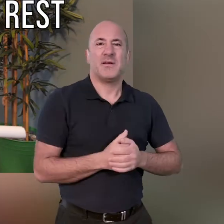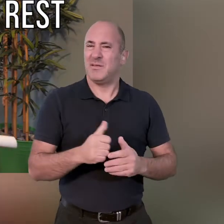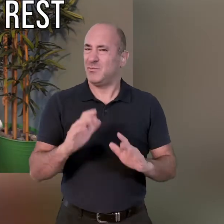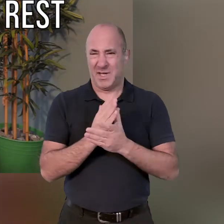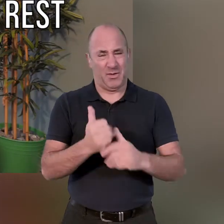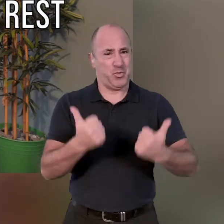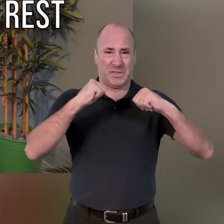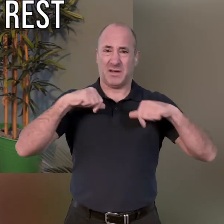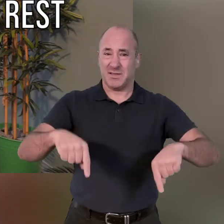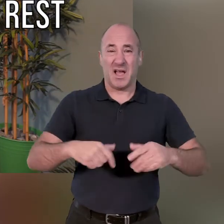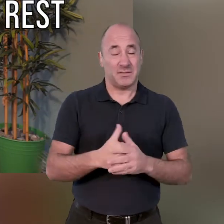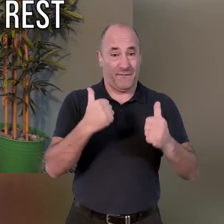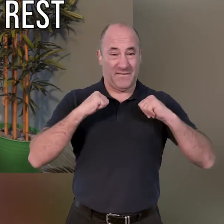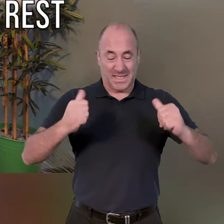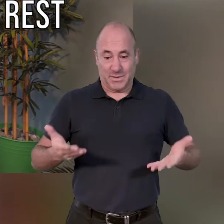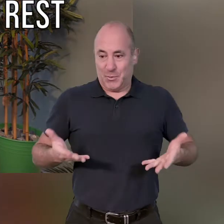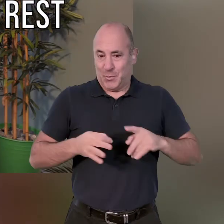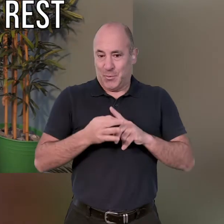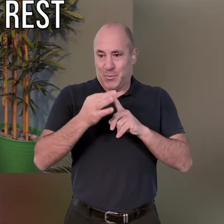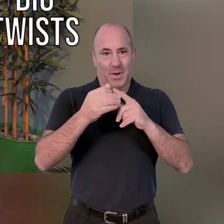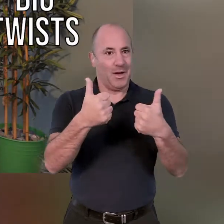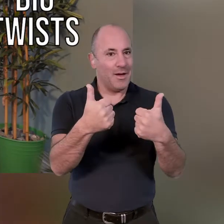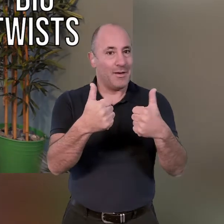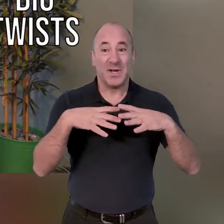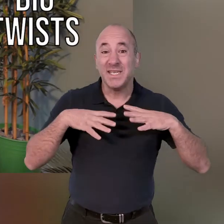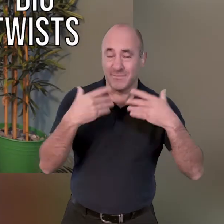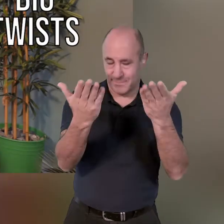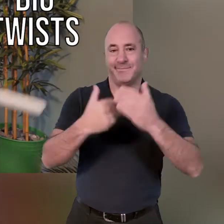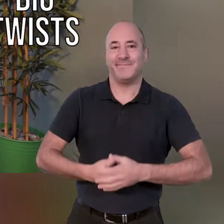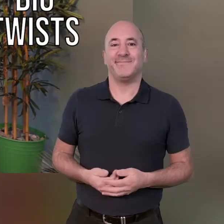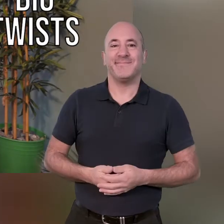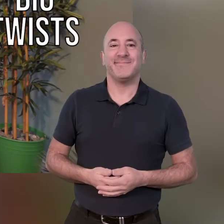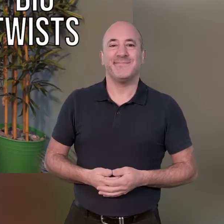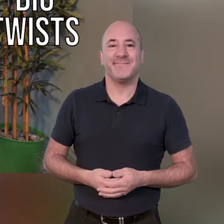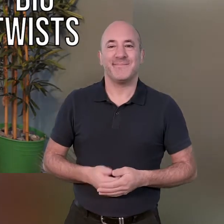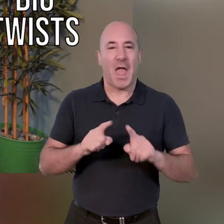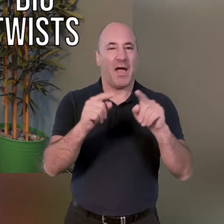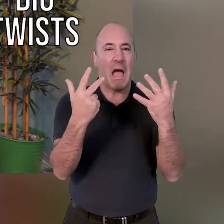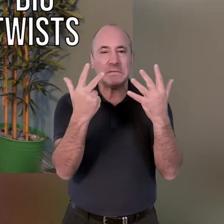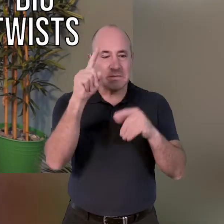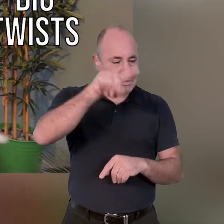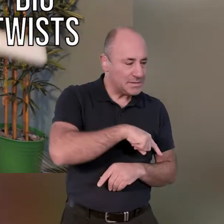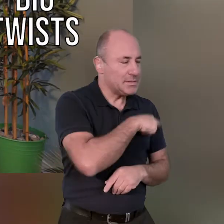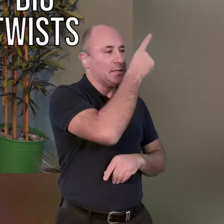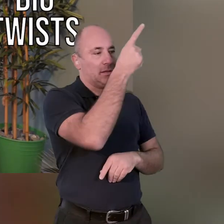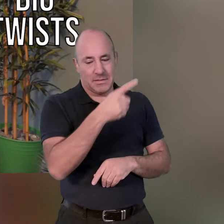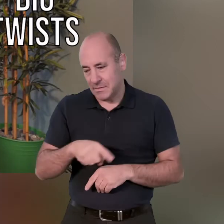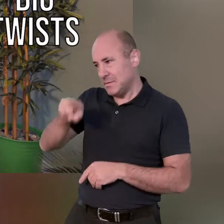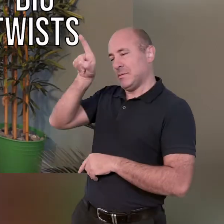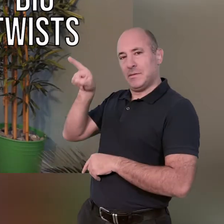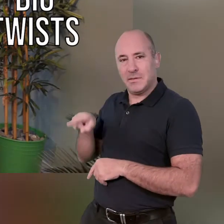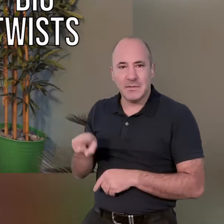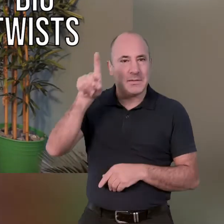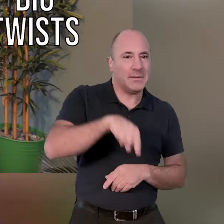really awesome to get these fitness things in. Ready, off we go. So the big figure of 8 / infinity